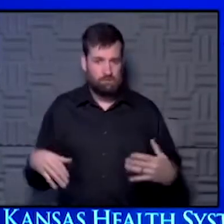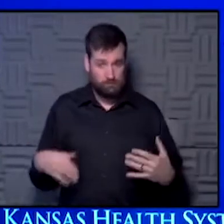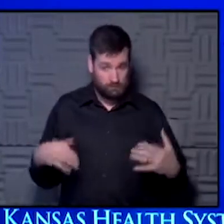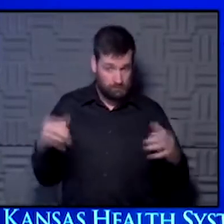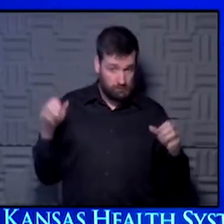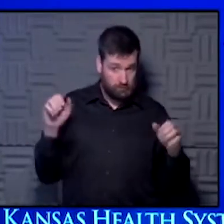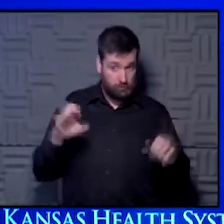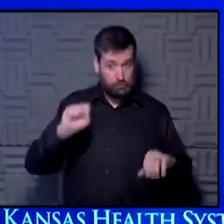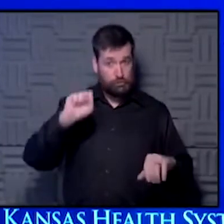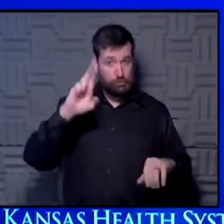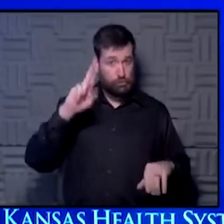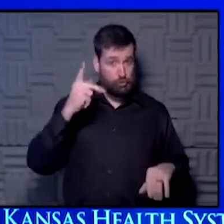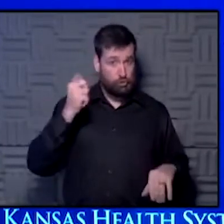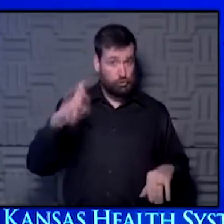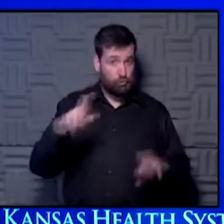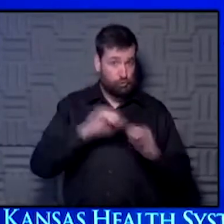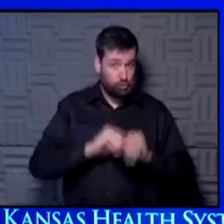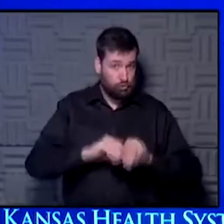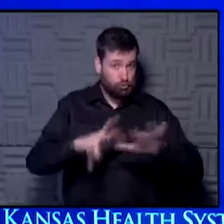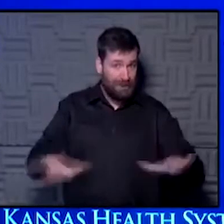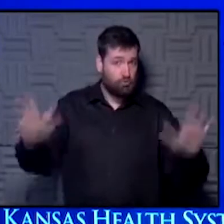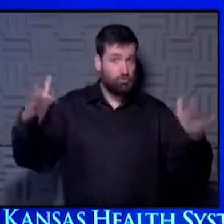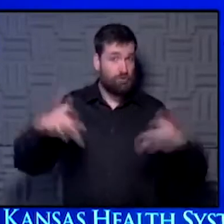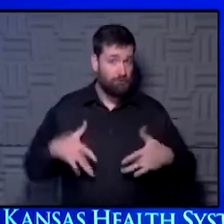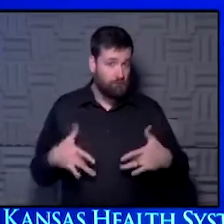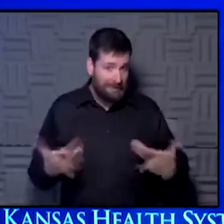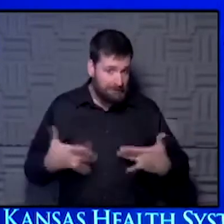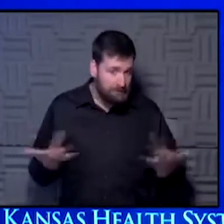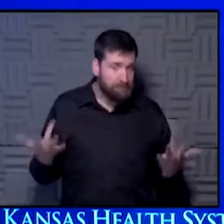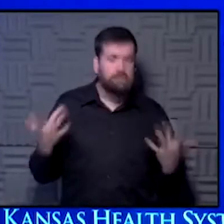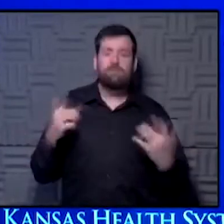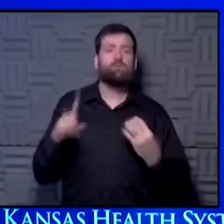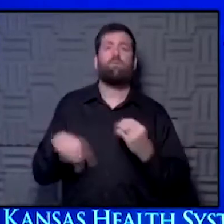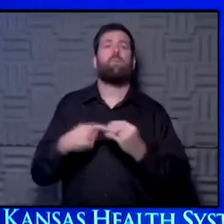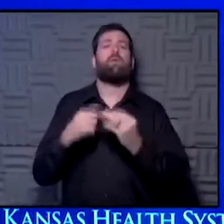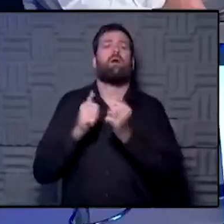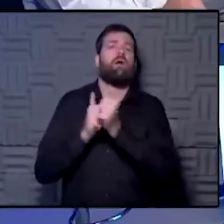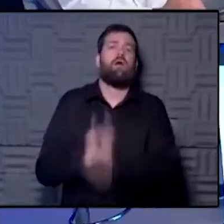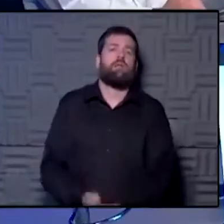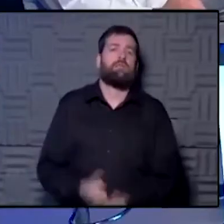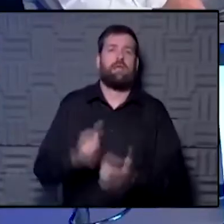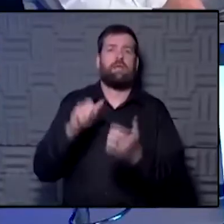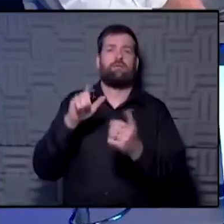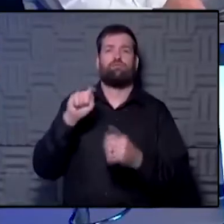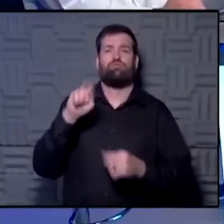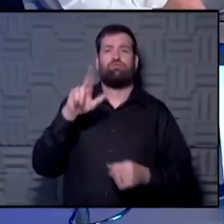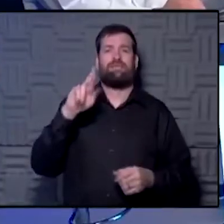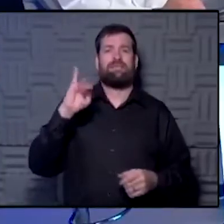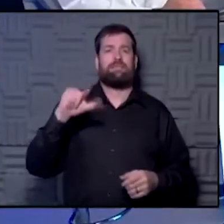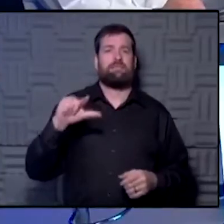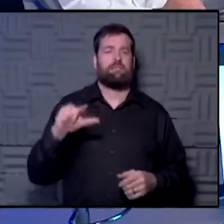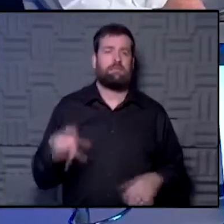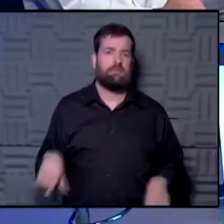super spreader events? And do they present difficulties with contact tracing? Yeah.